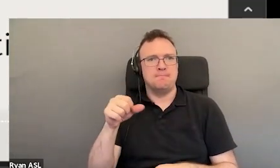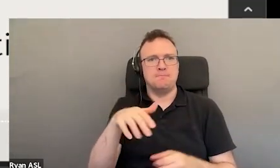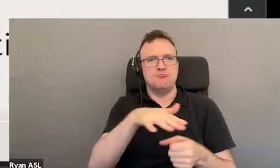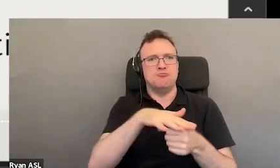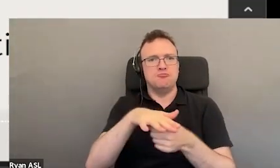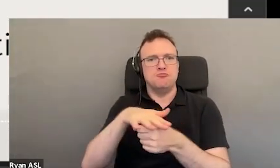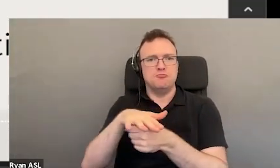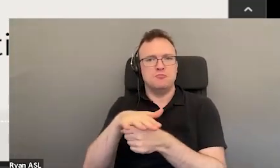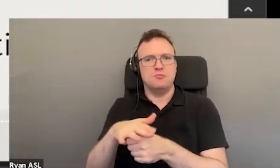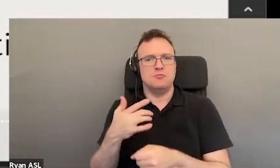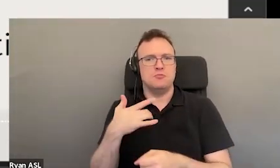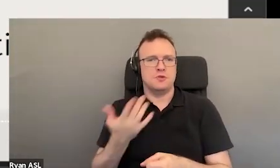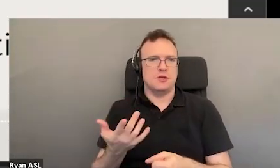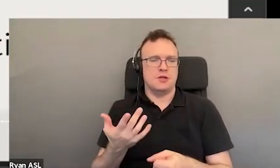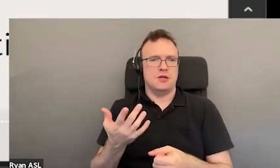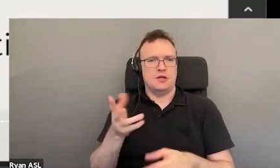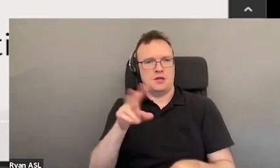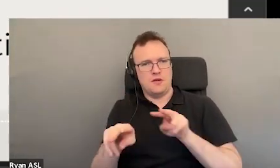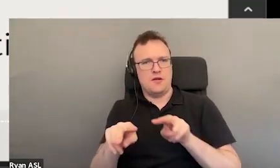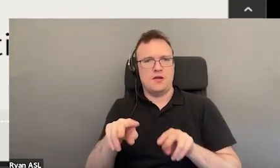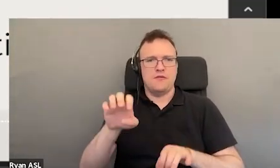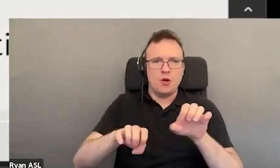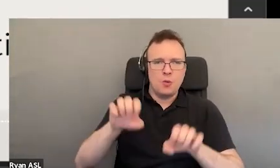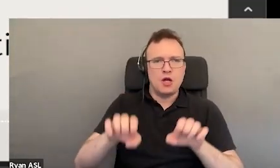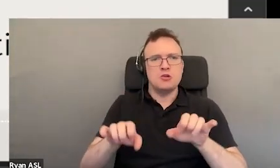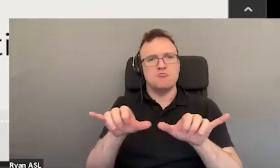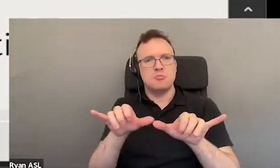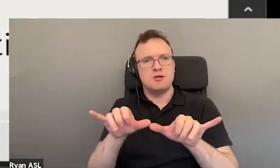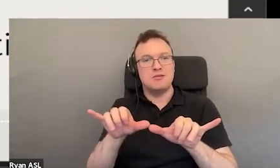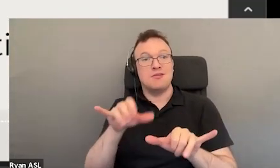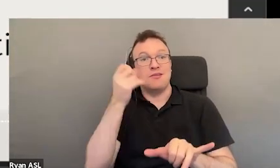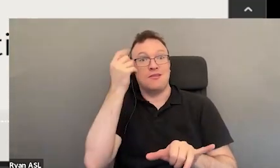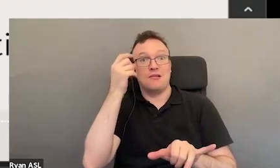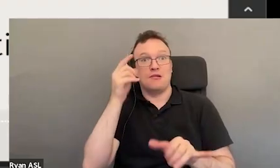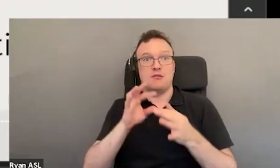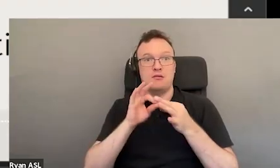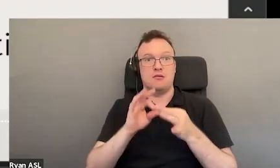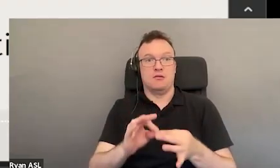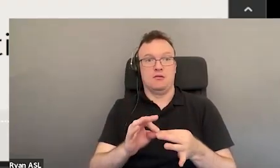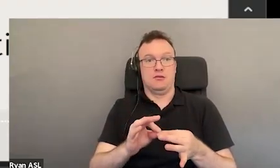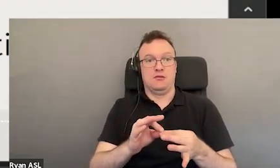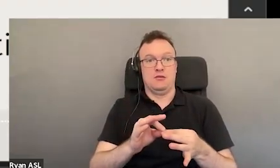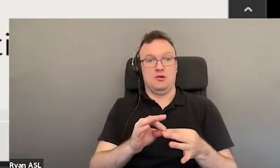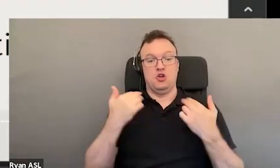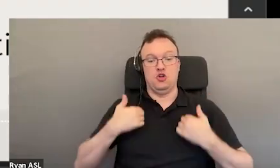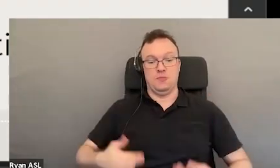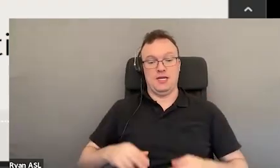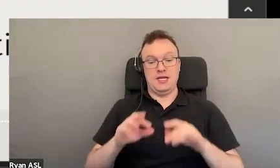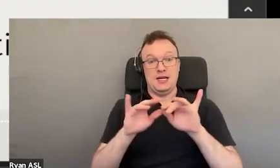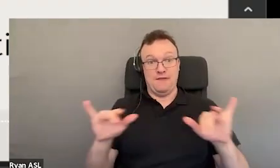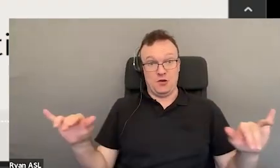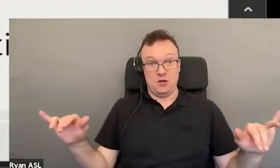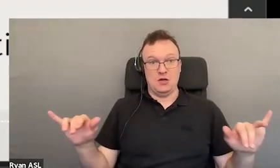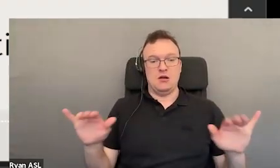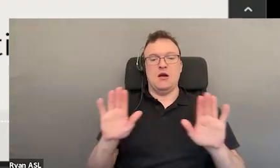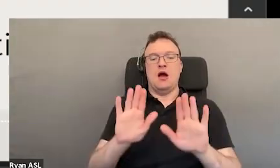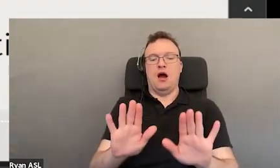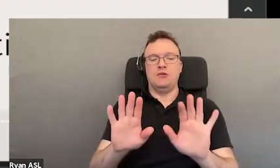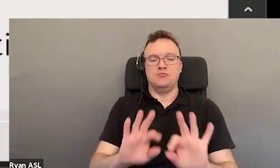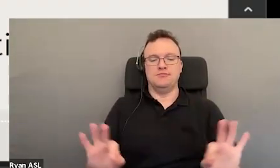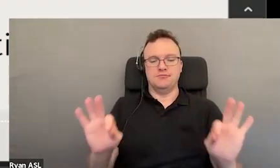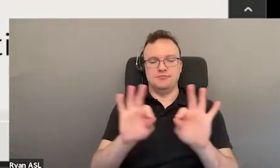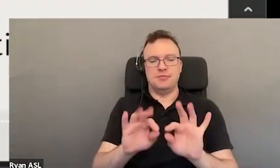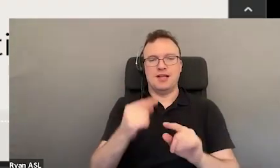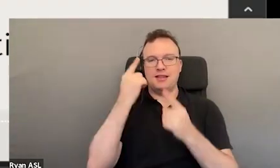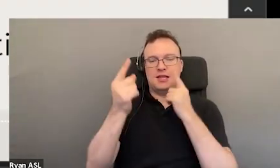of assessment, evaluation, measurement, and so on. But when it comes to human diversity, we need to be very careful how far